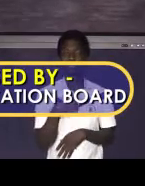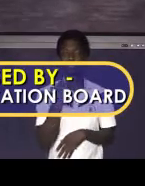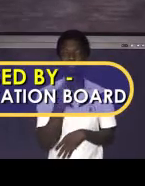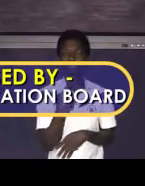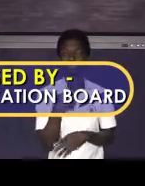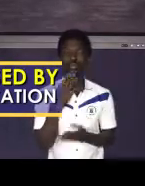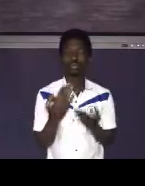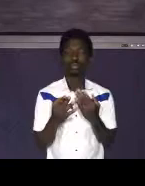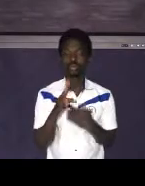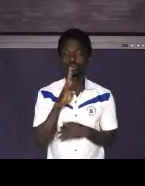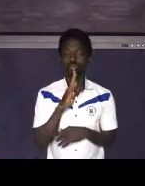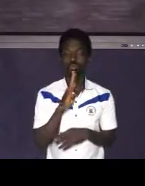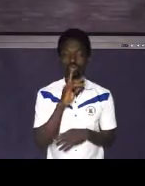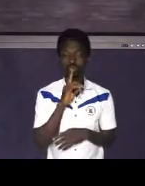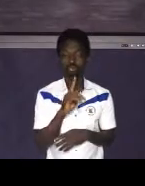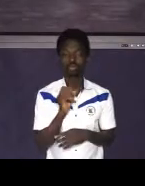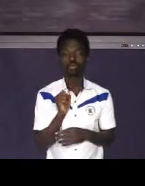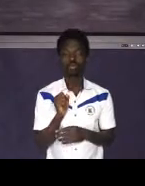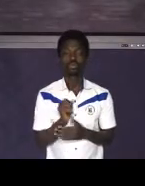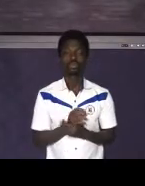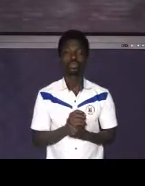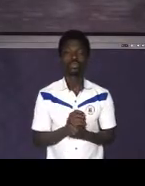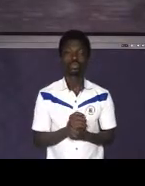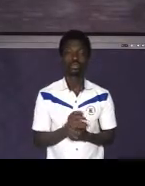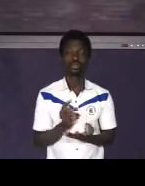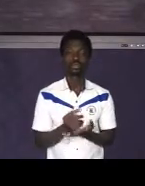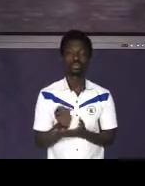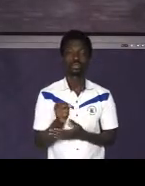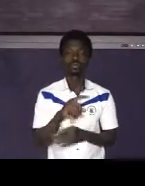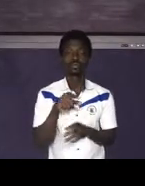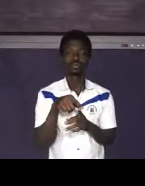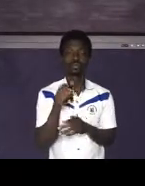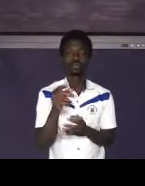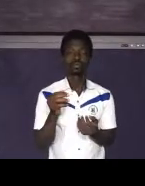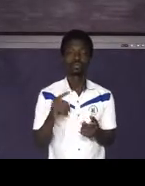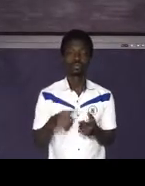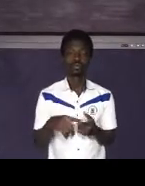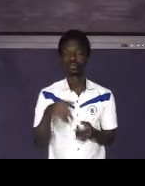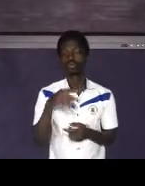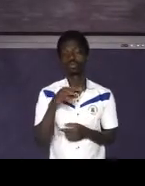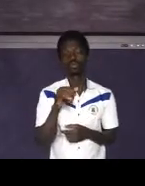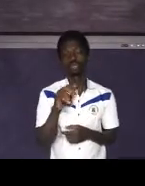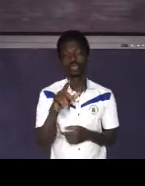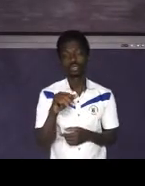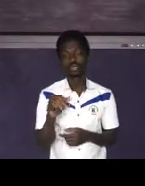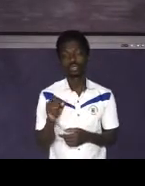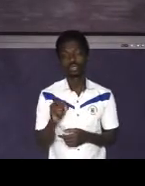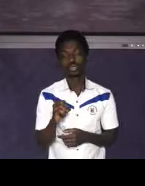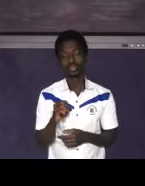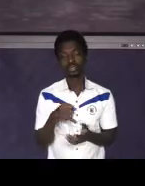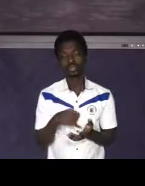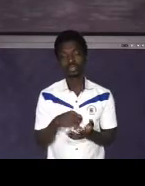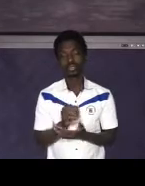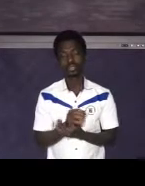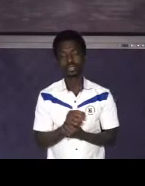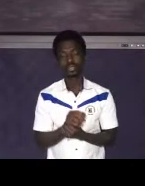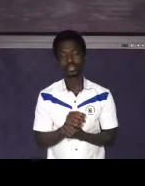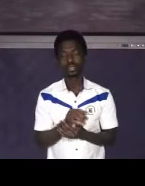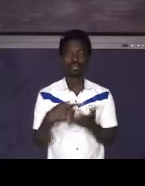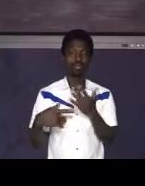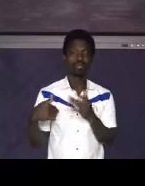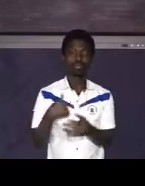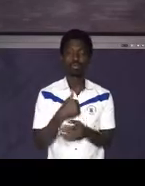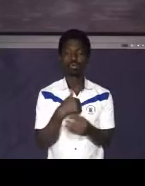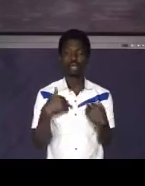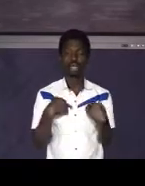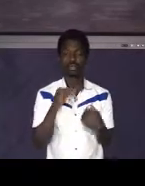saying maybe truths, when you want to pluralize or quantify truth, what we